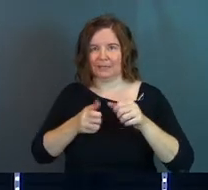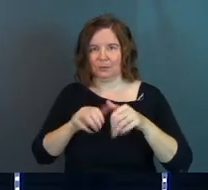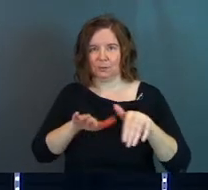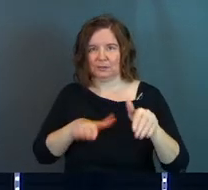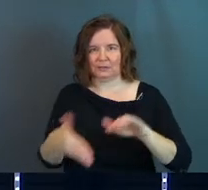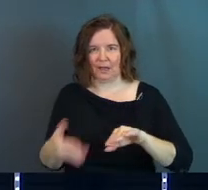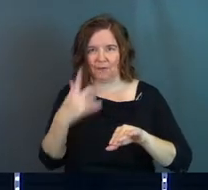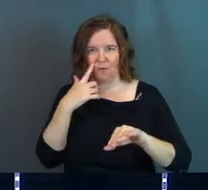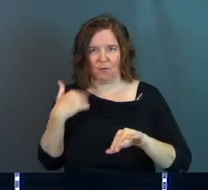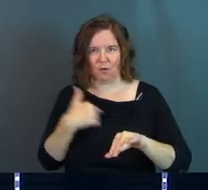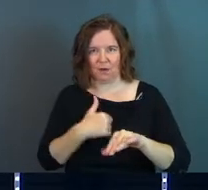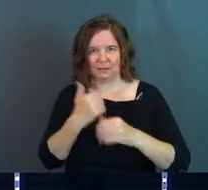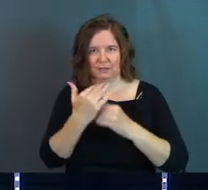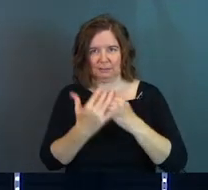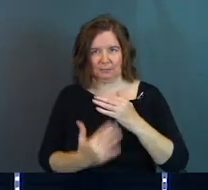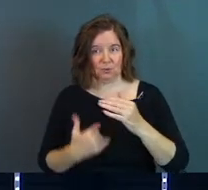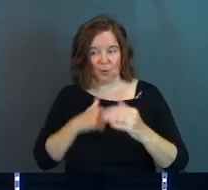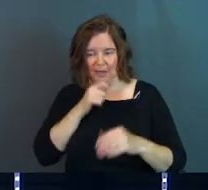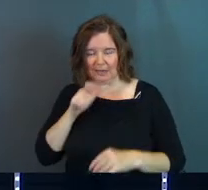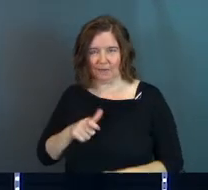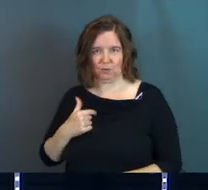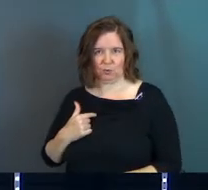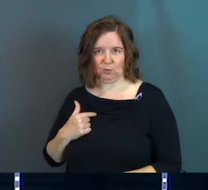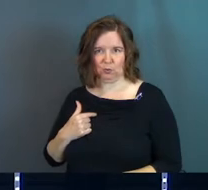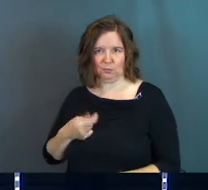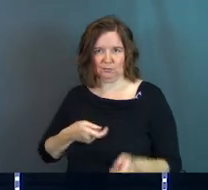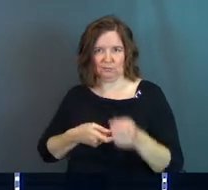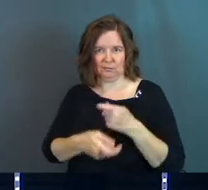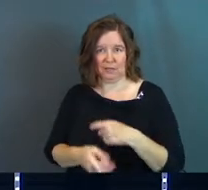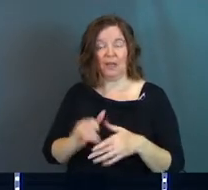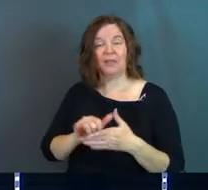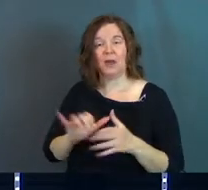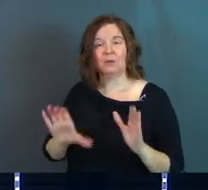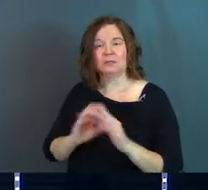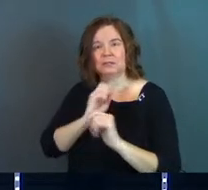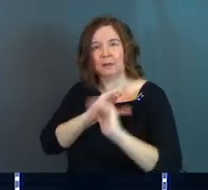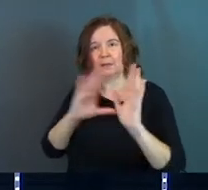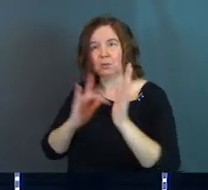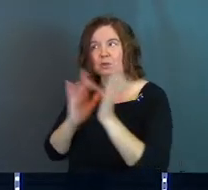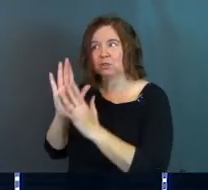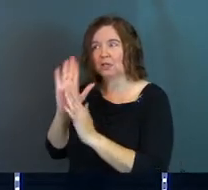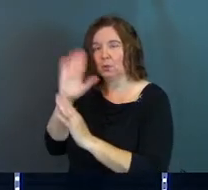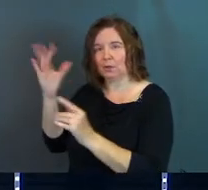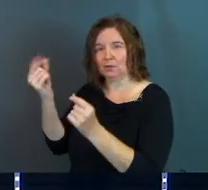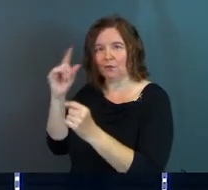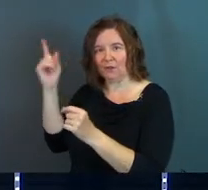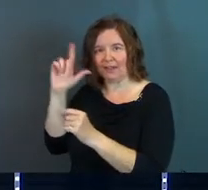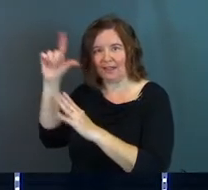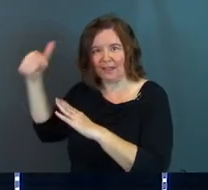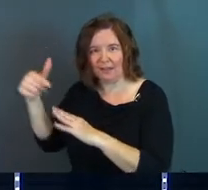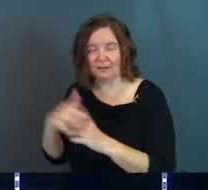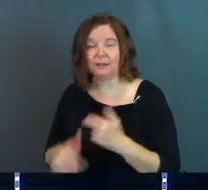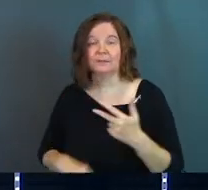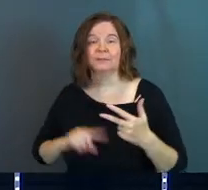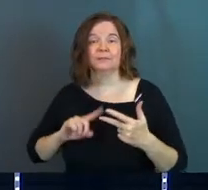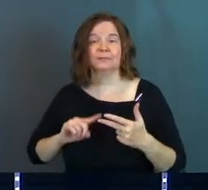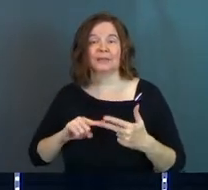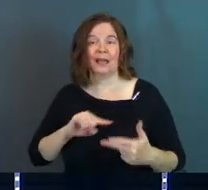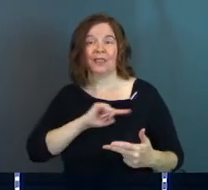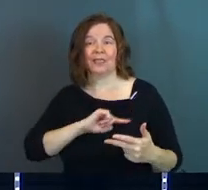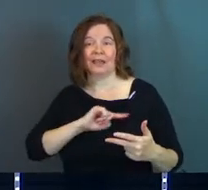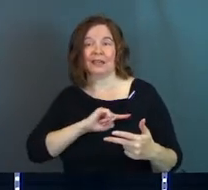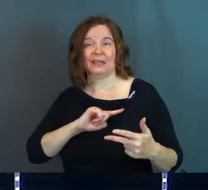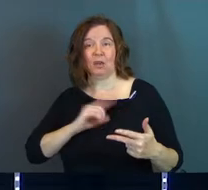life so that I didn't have to. And again, that was a picture of what Jesus was going to be. The next was the guilt offering,